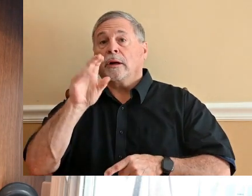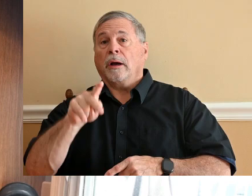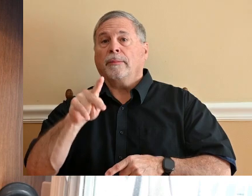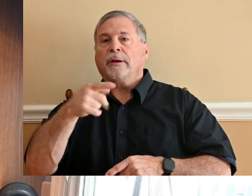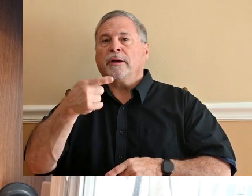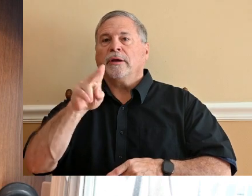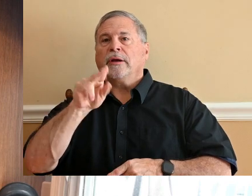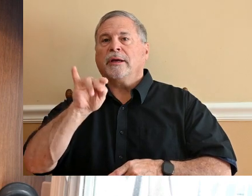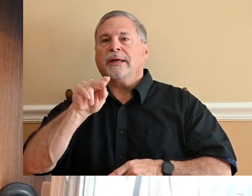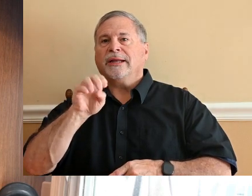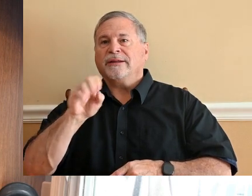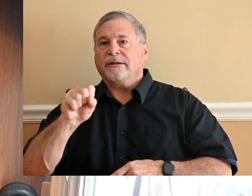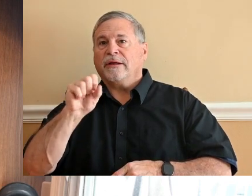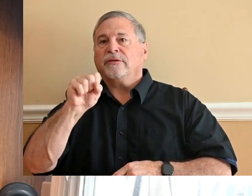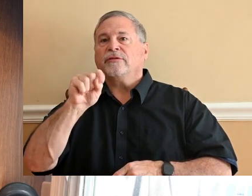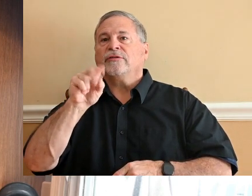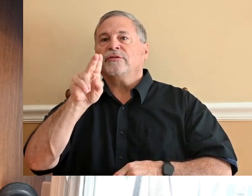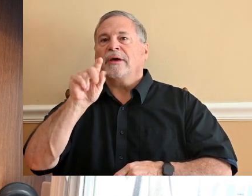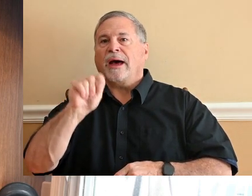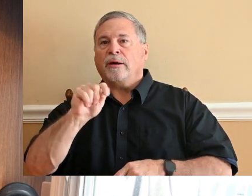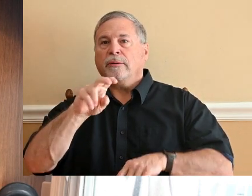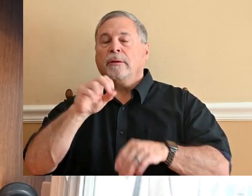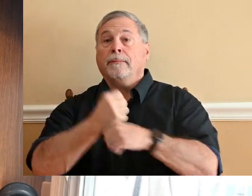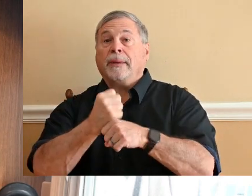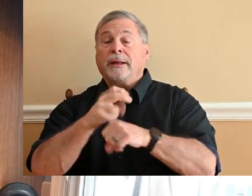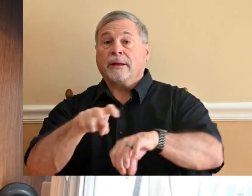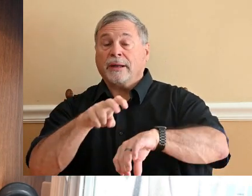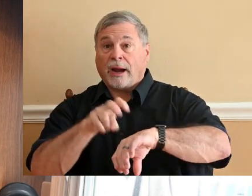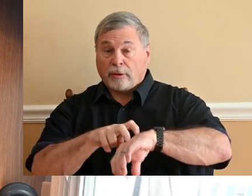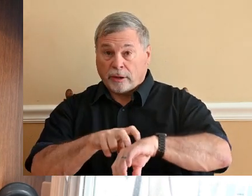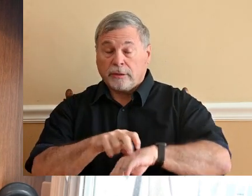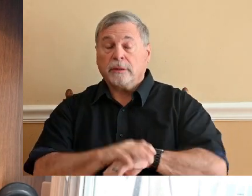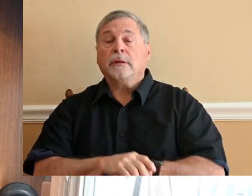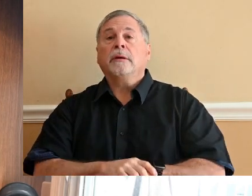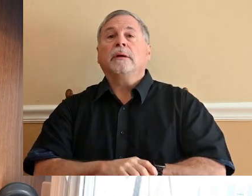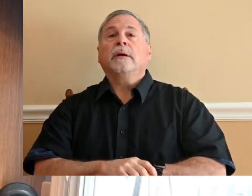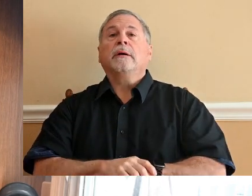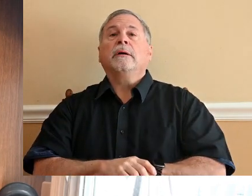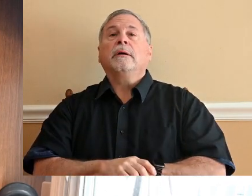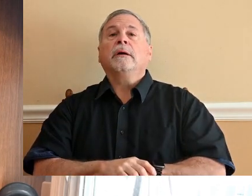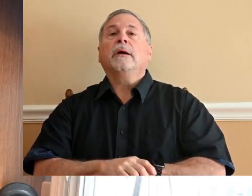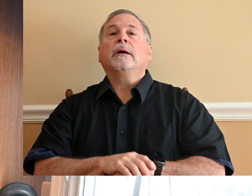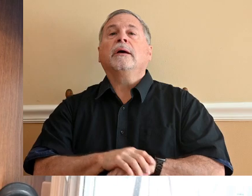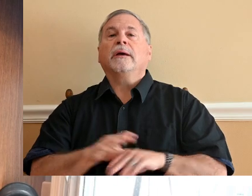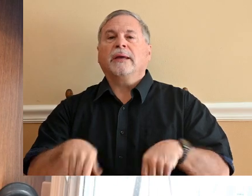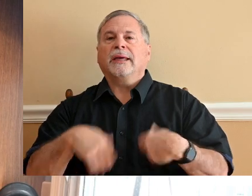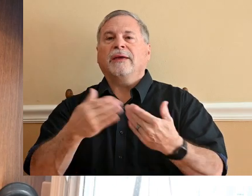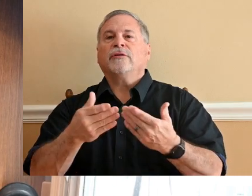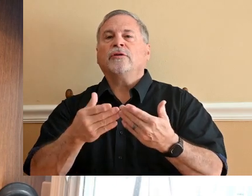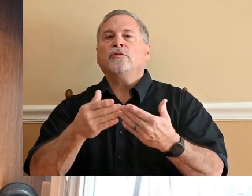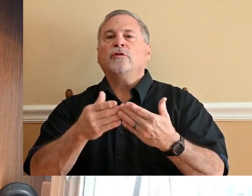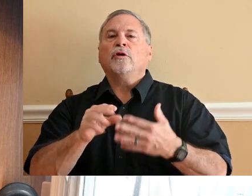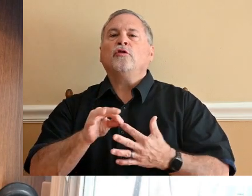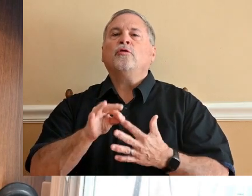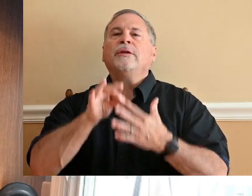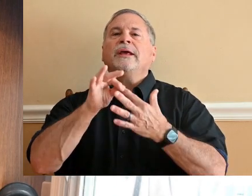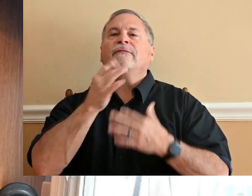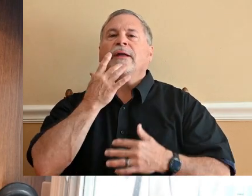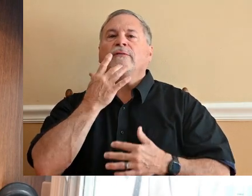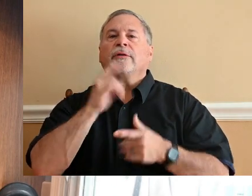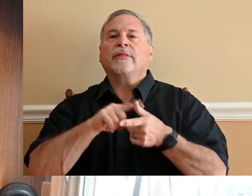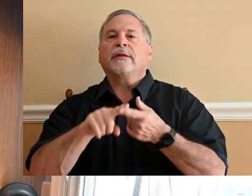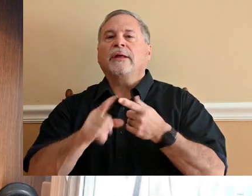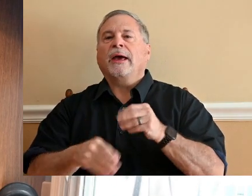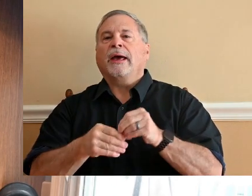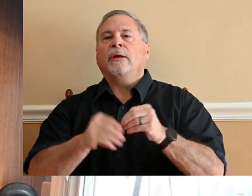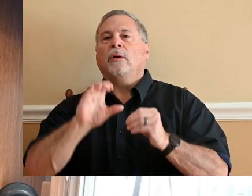is a stout made in Ireland. It's a very dark brew, and that's going to give it its unique flavor. We're going to have a cup of onions.